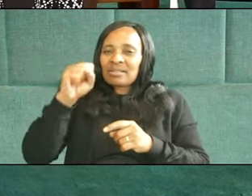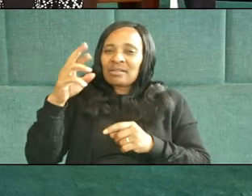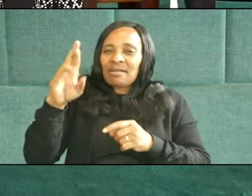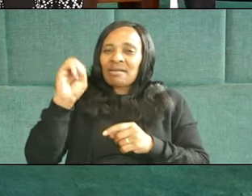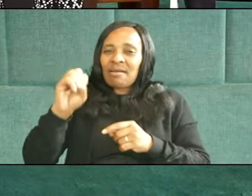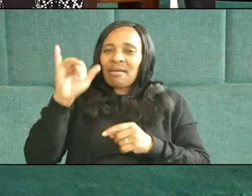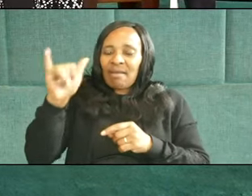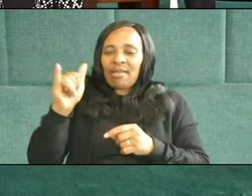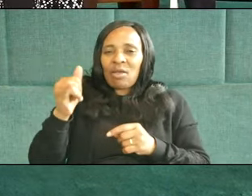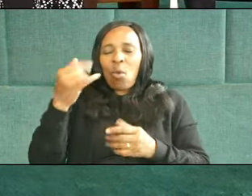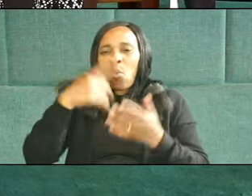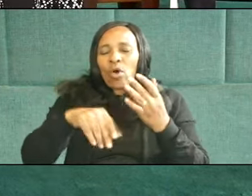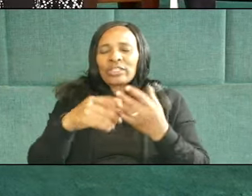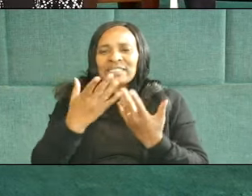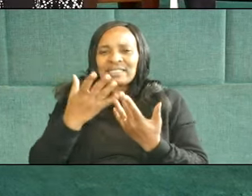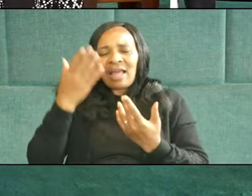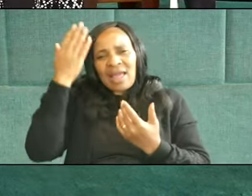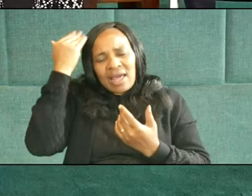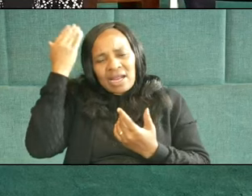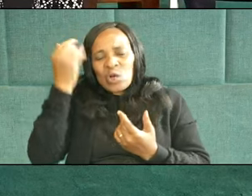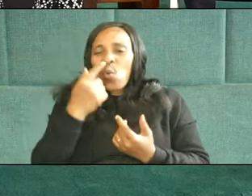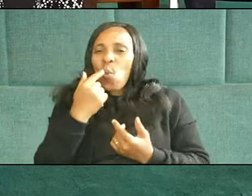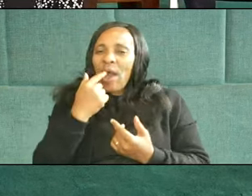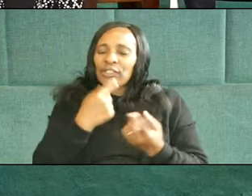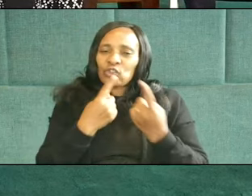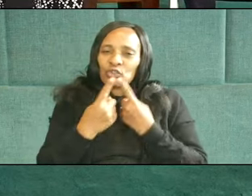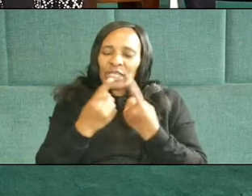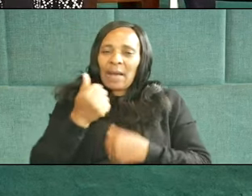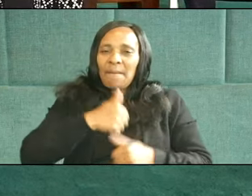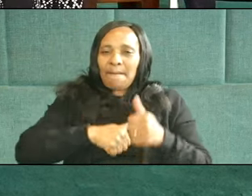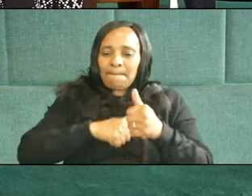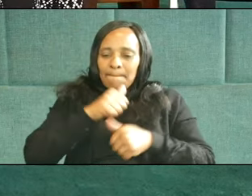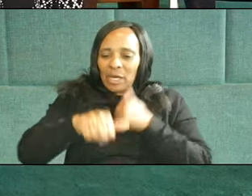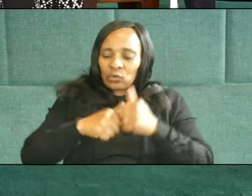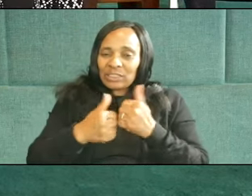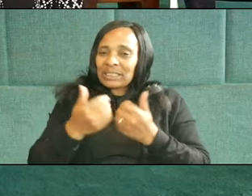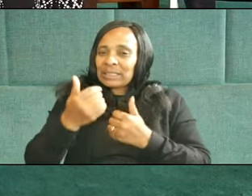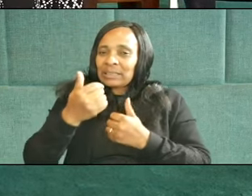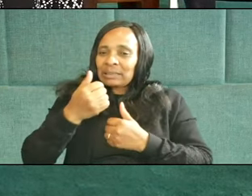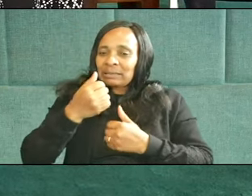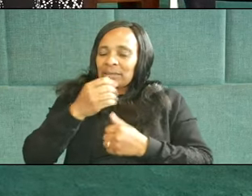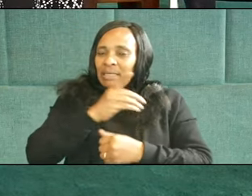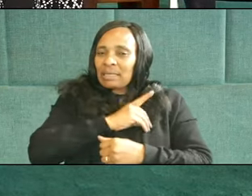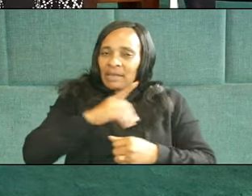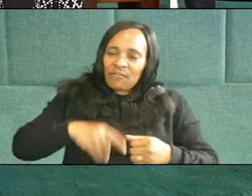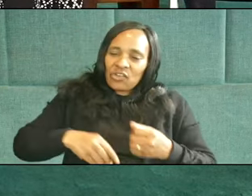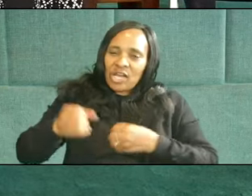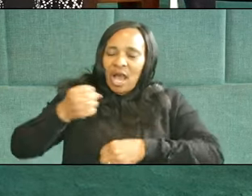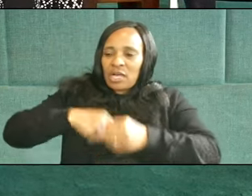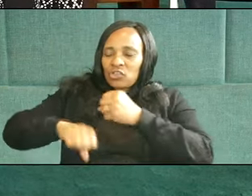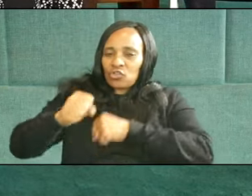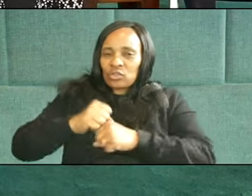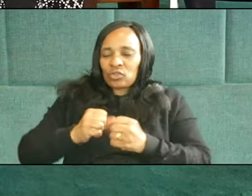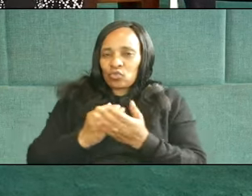what Ellen White speaks about David's actions and his reaction towards Saul's death.